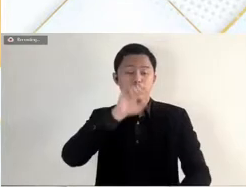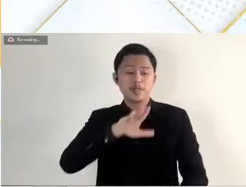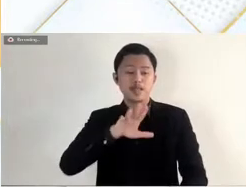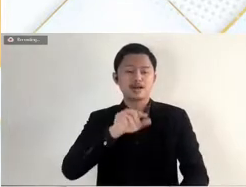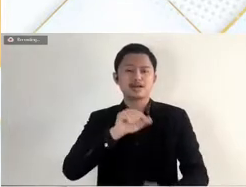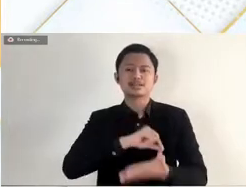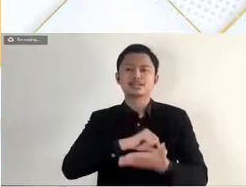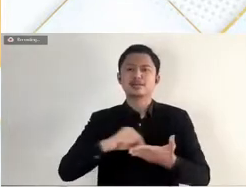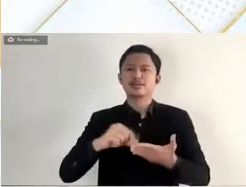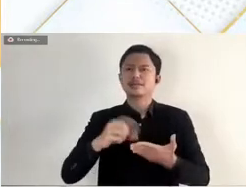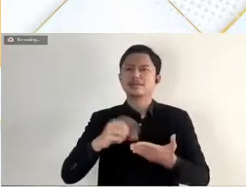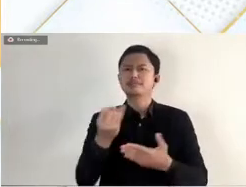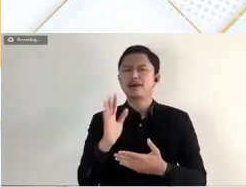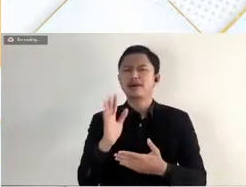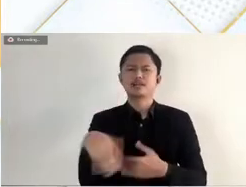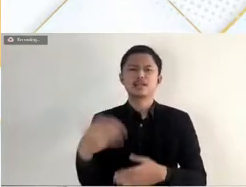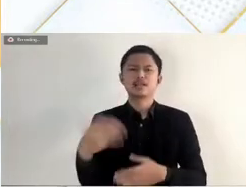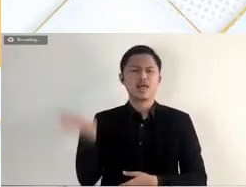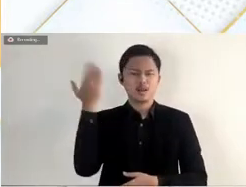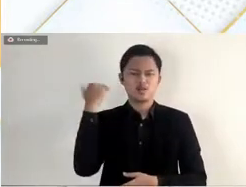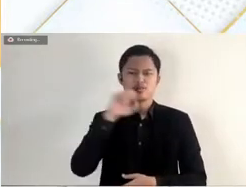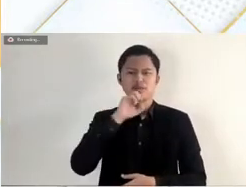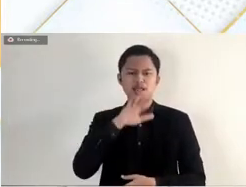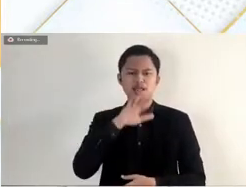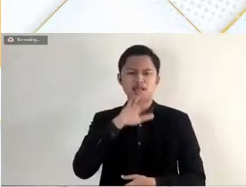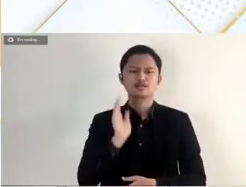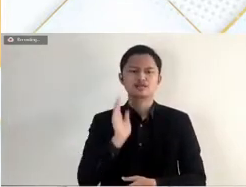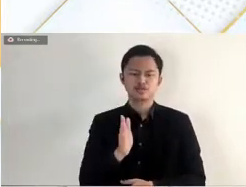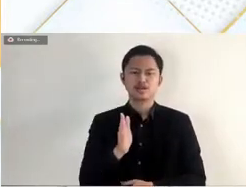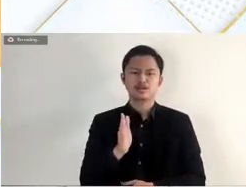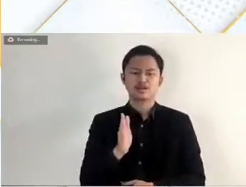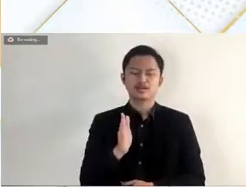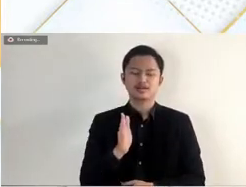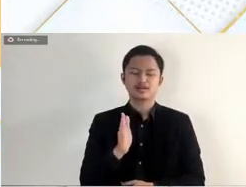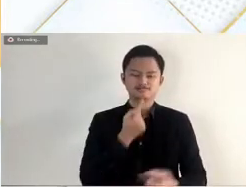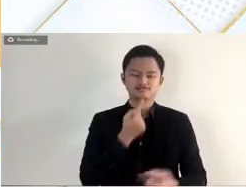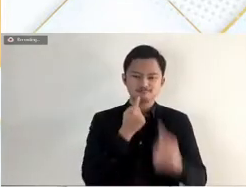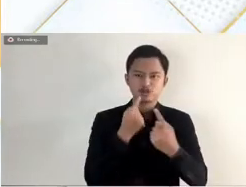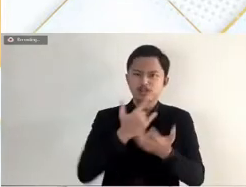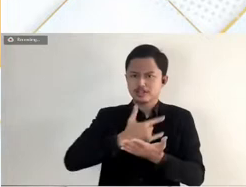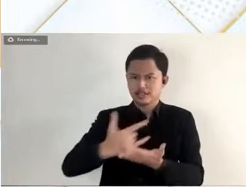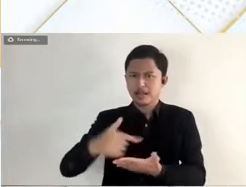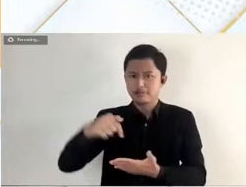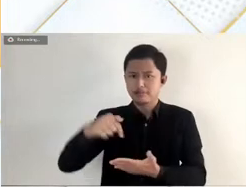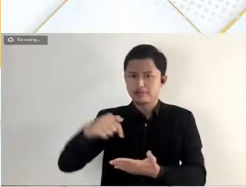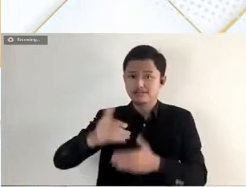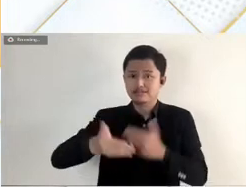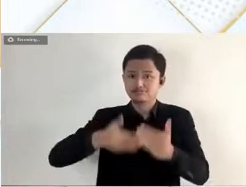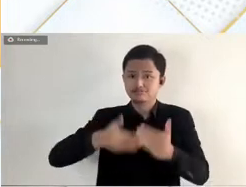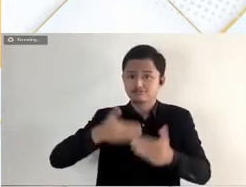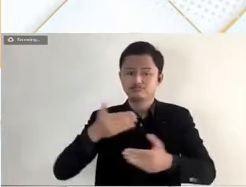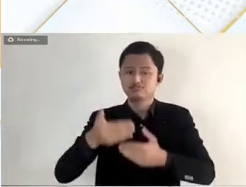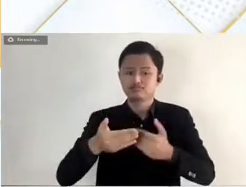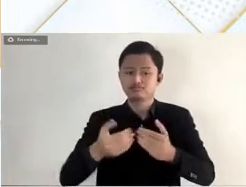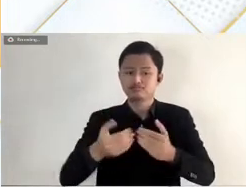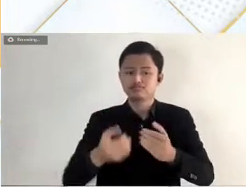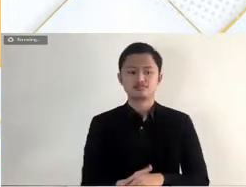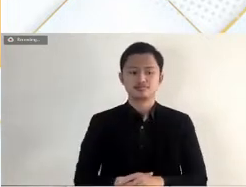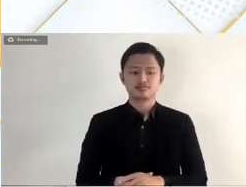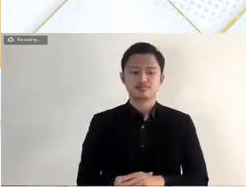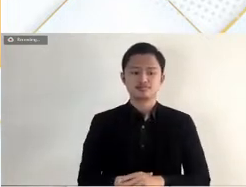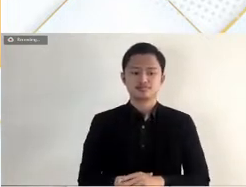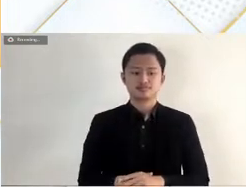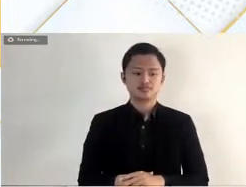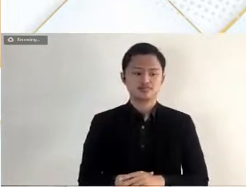many years ago when we were in New York, and I believe this discussion is still going on, which we